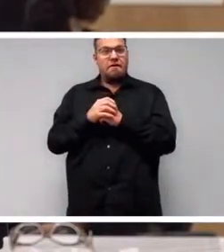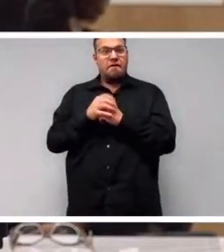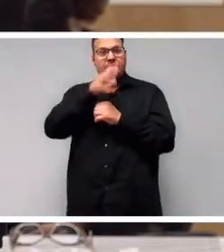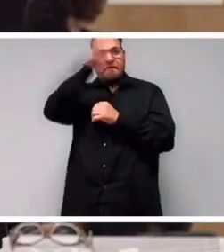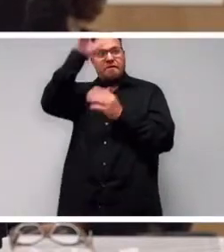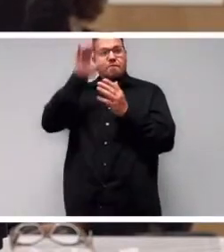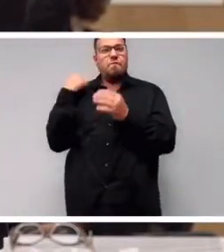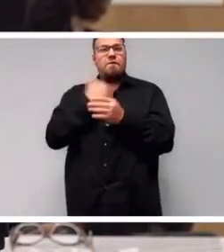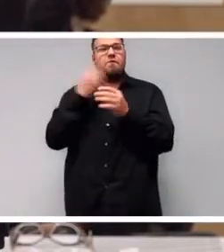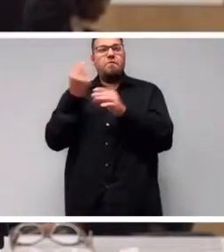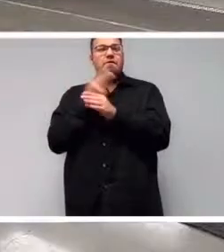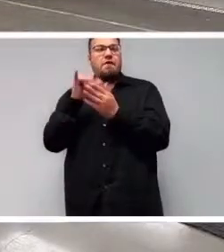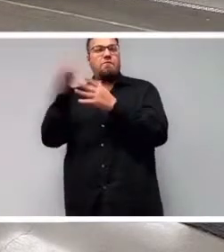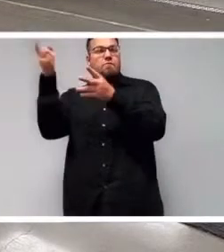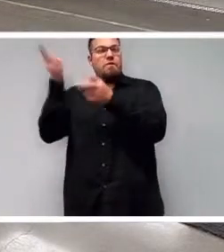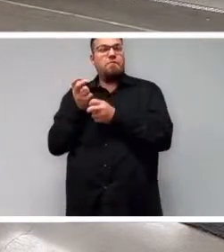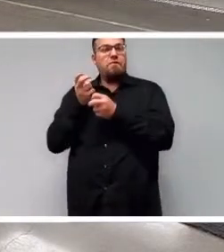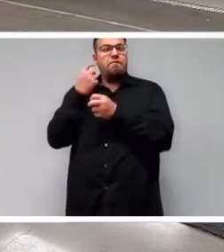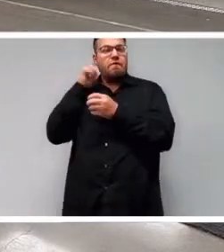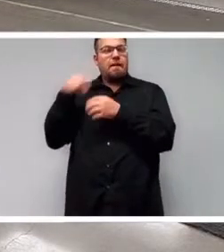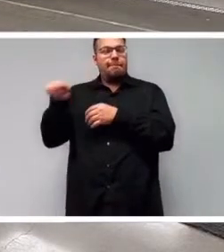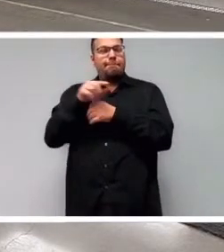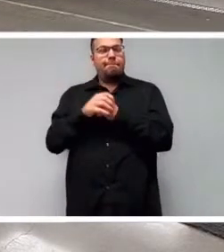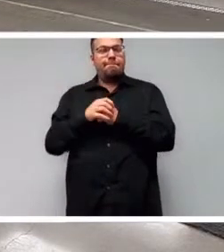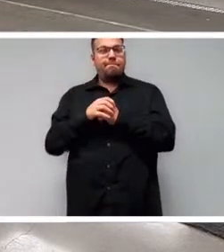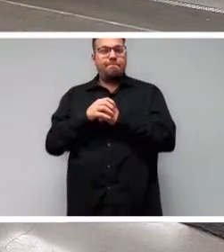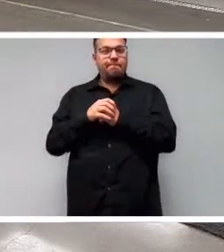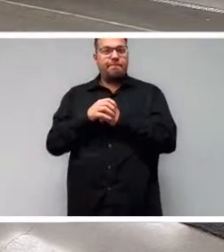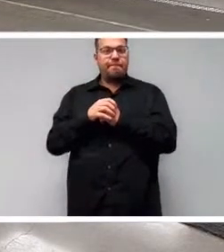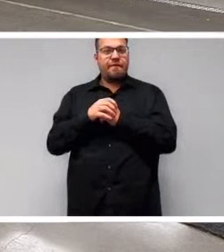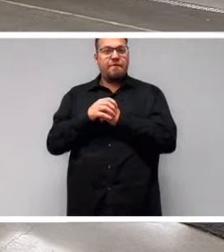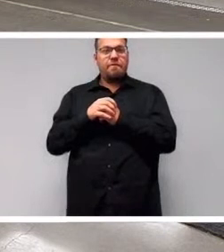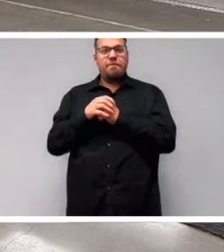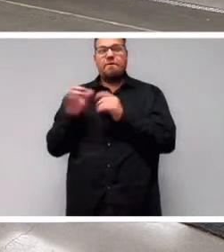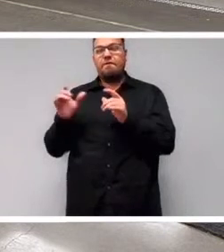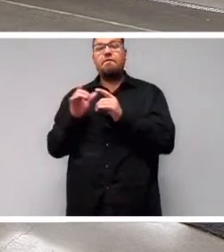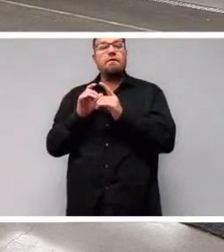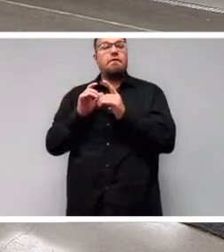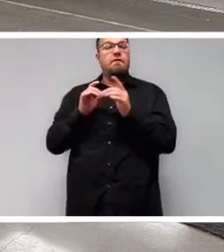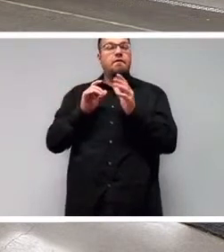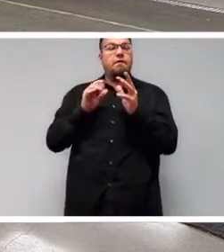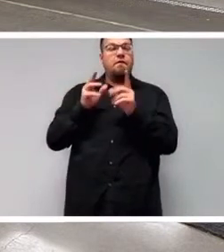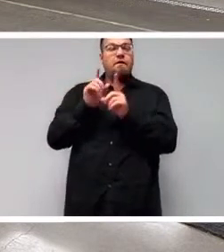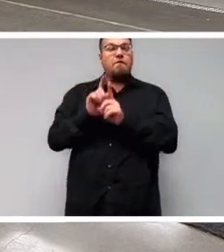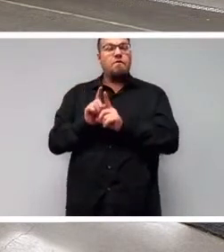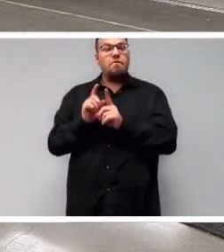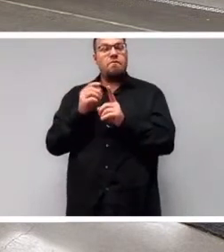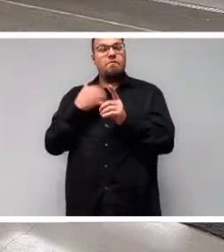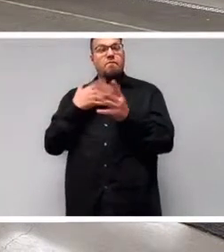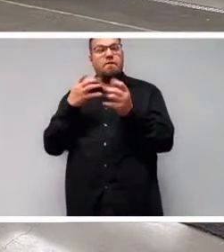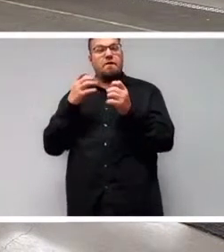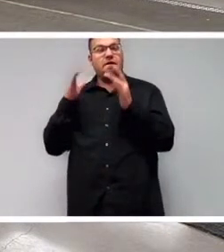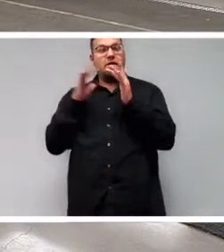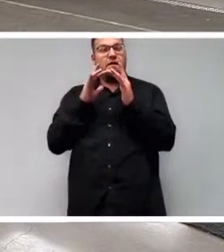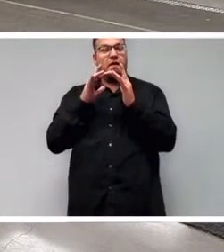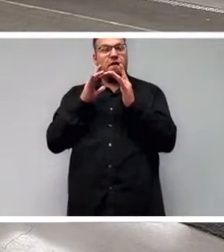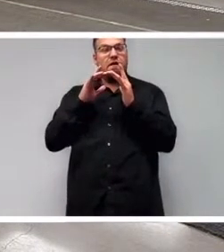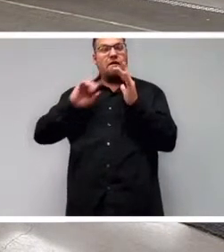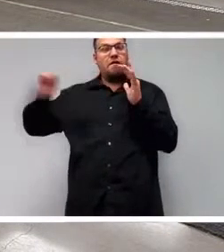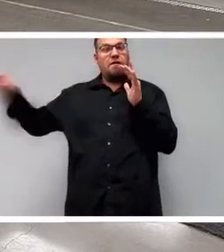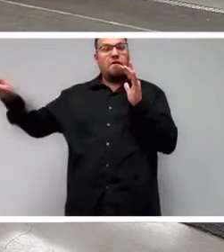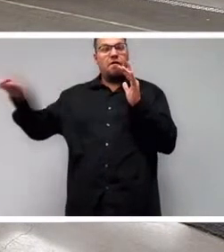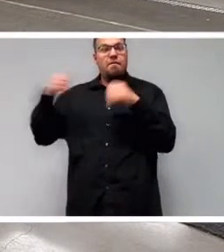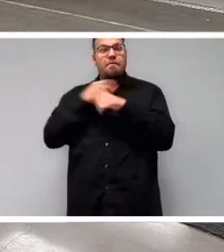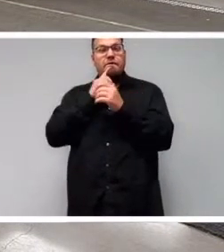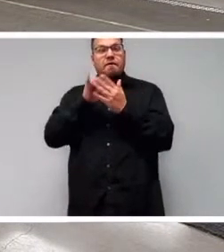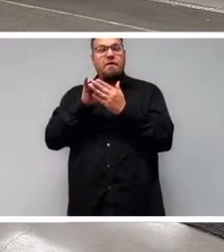for them. I love that. We love to see it. And then I also do want to connect offline about making sure that you folks are getting the best deals